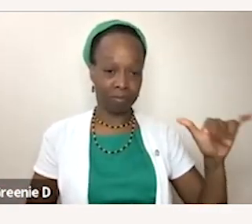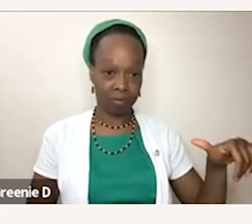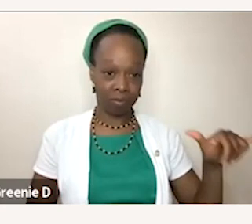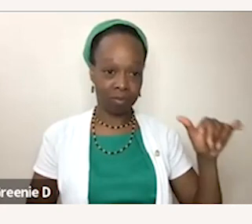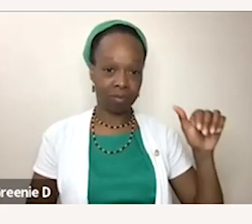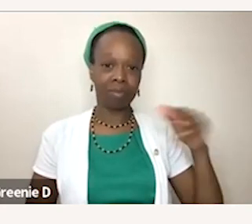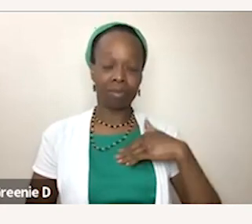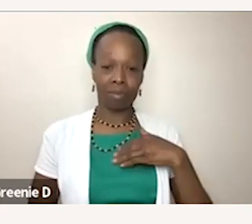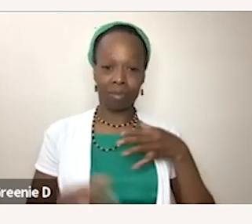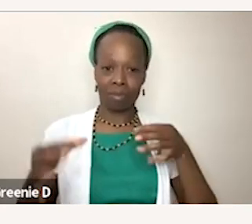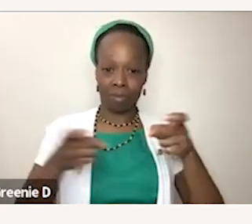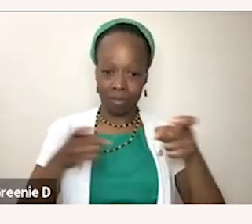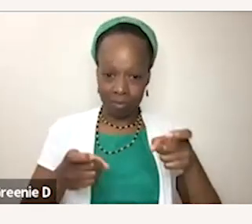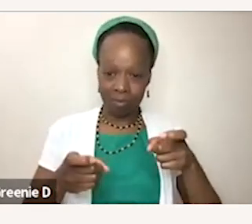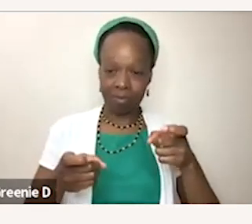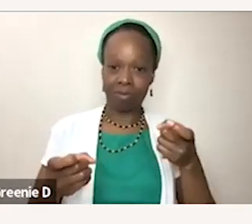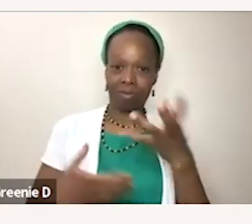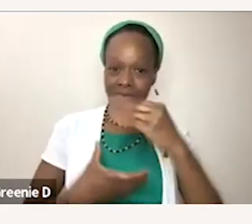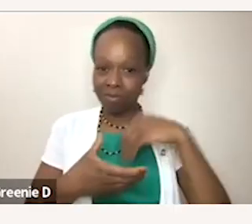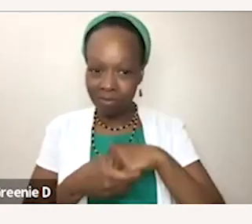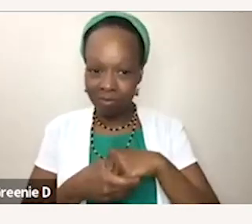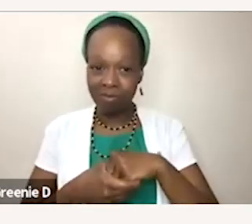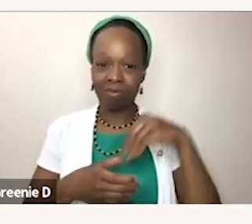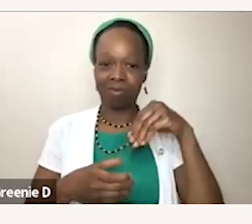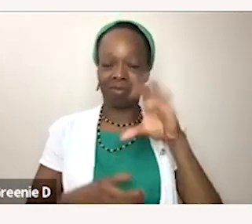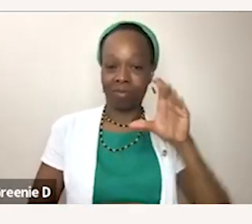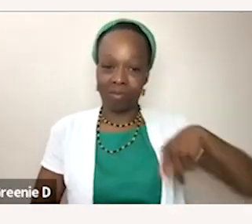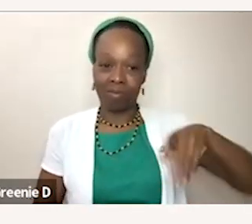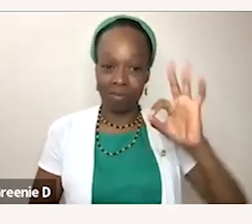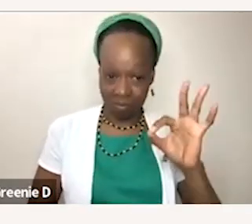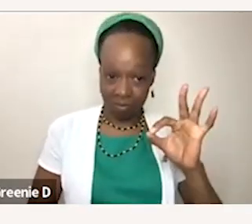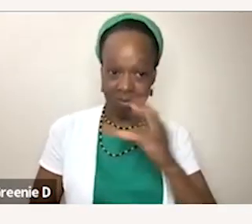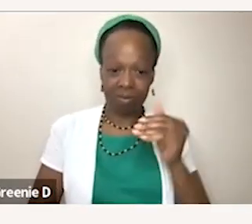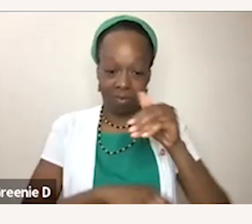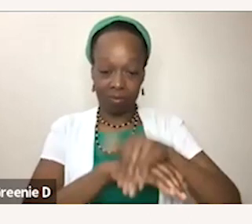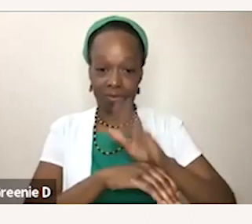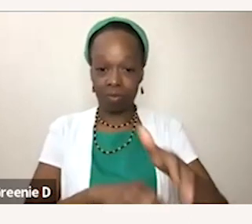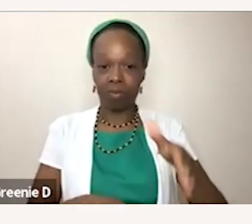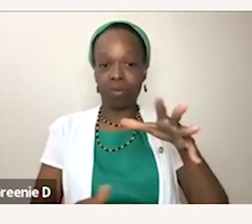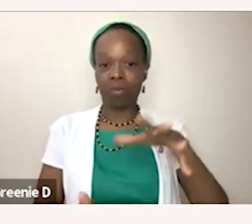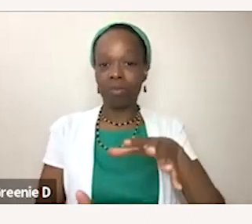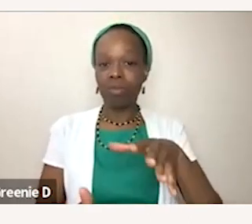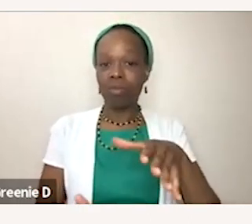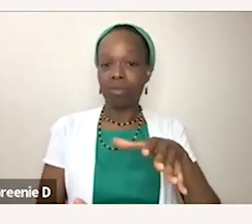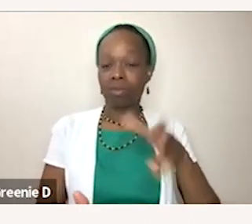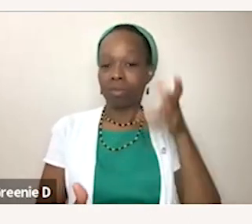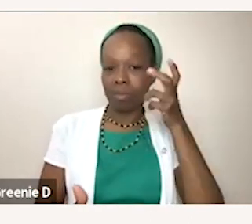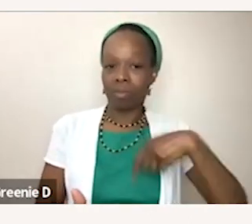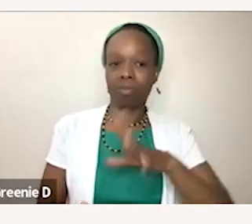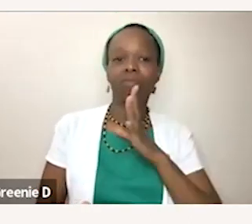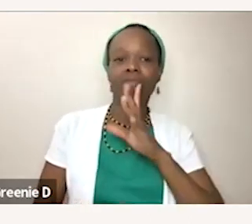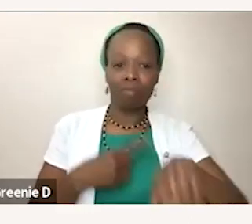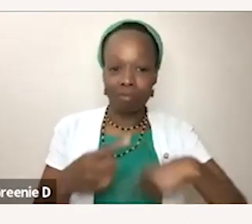and communities at the Cerebral Palsy Foundation. So tonight you will be hearing us, speaking of language and its